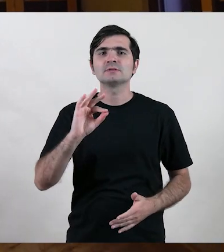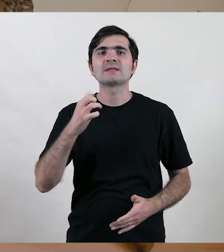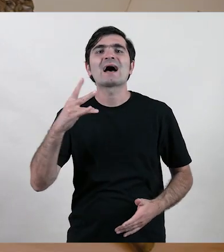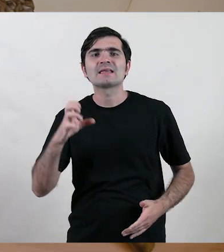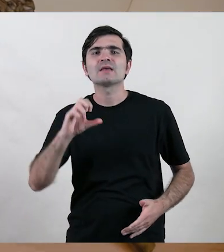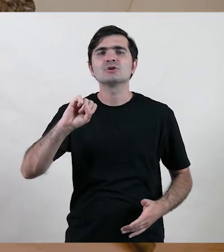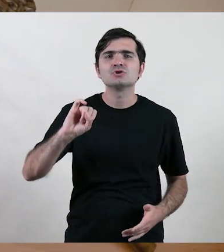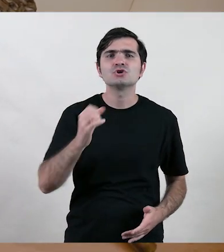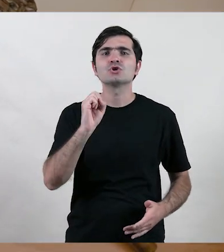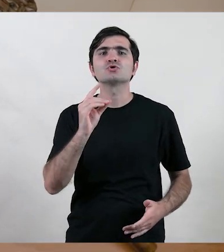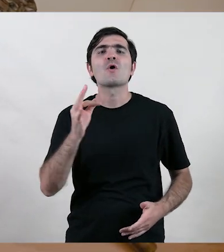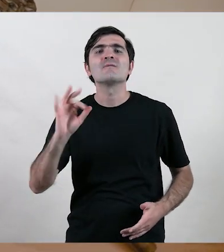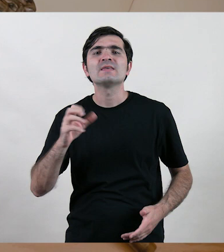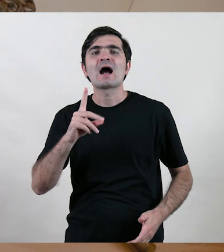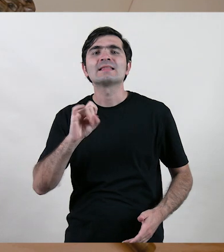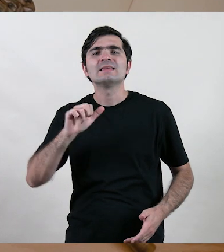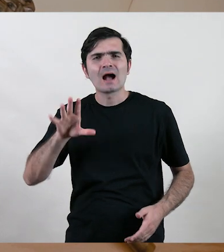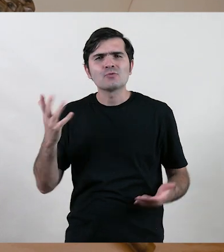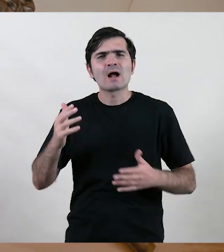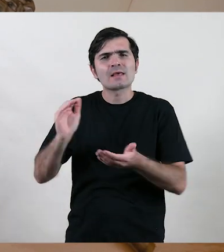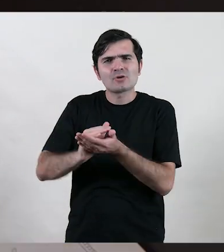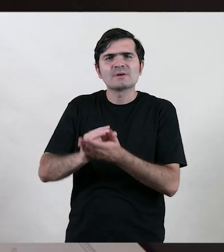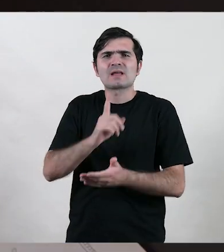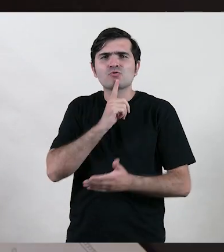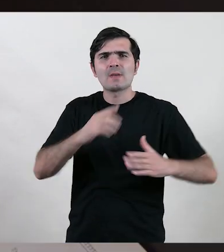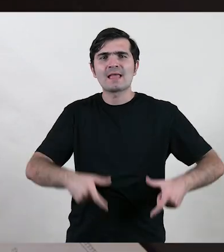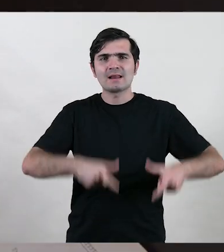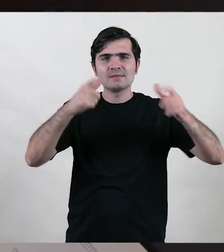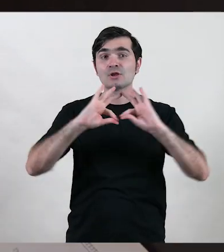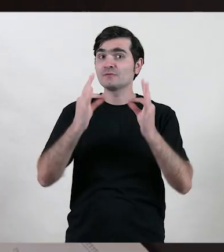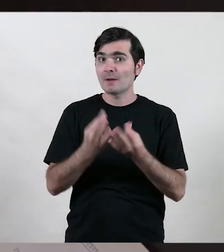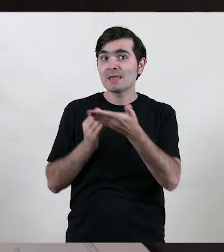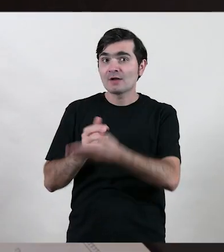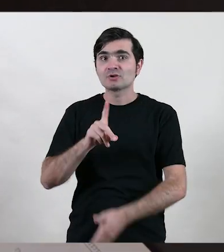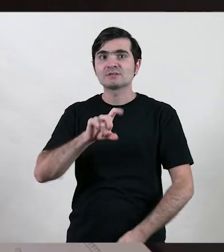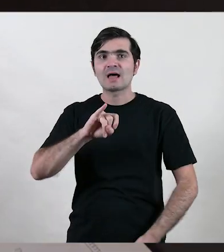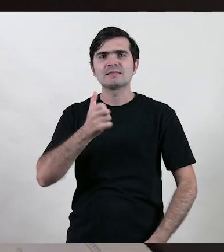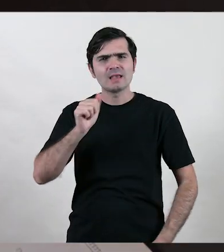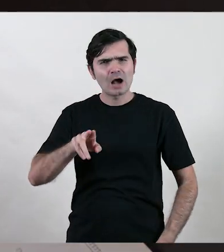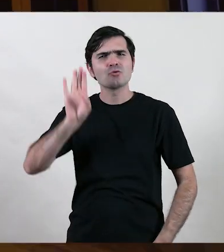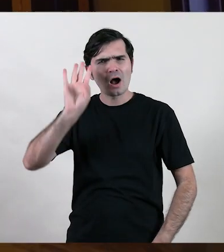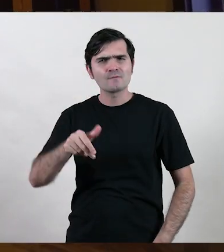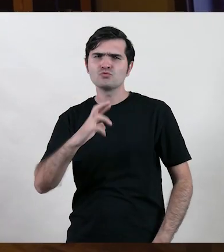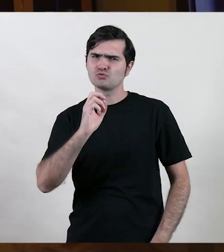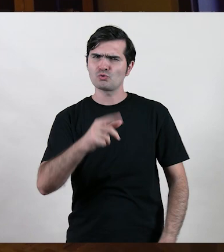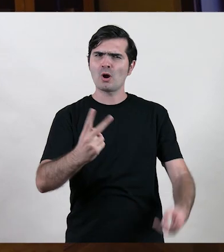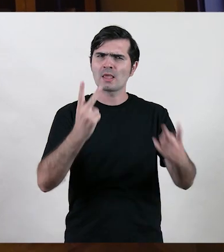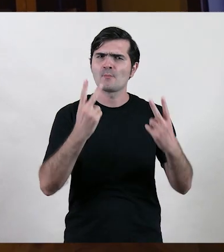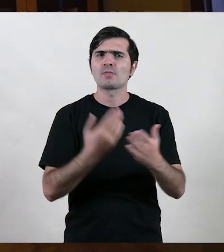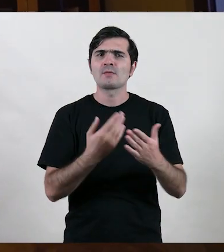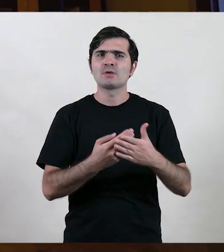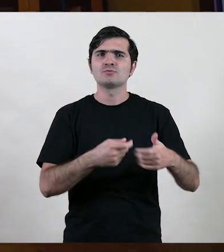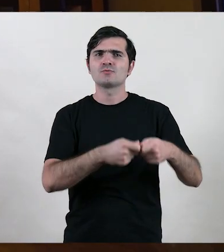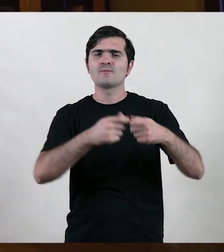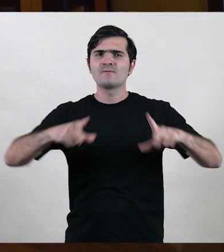building also takes its name. During those times, the Dianu family played a significant role in the social